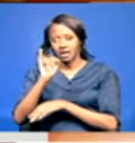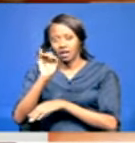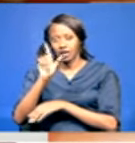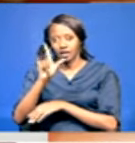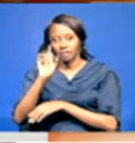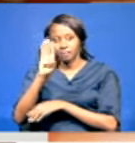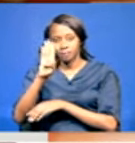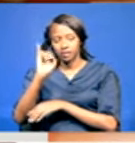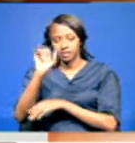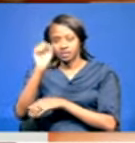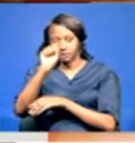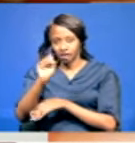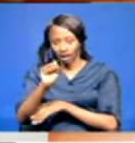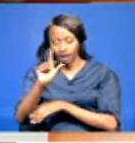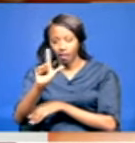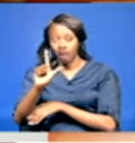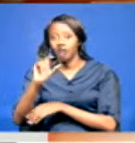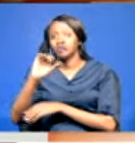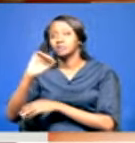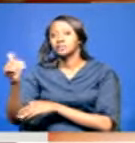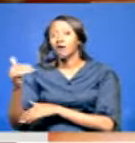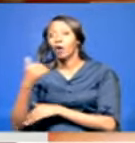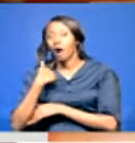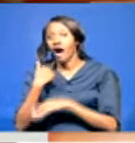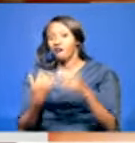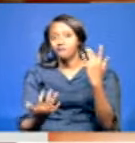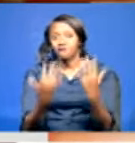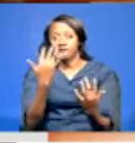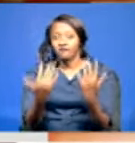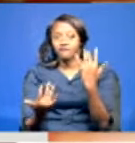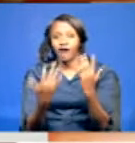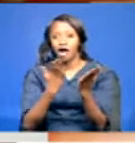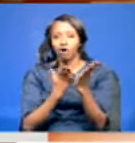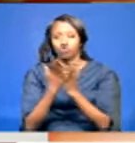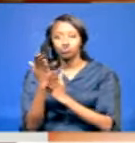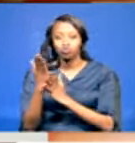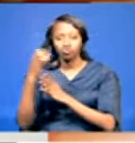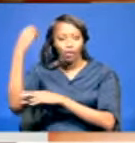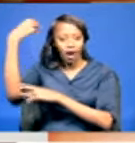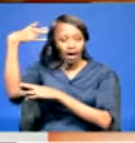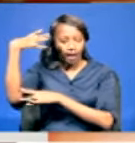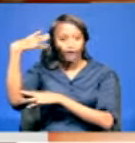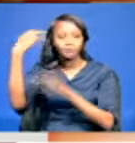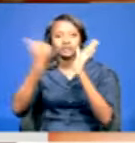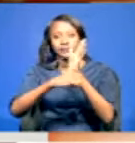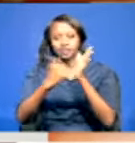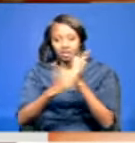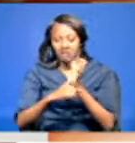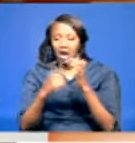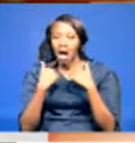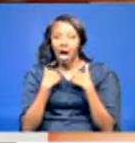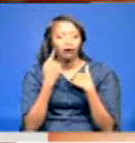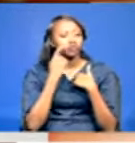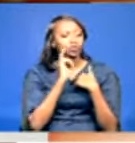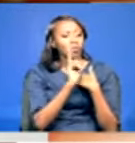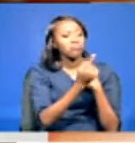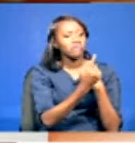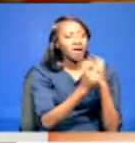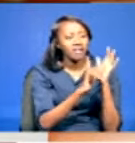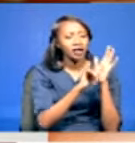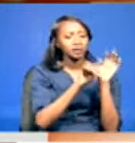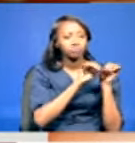The fire that is suspected to have been caused by an electric fault began in one of the retail shops before spreading to other